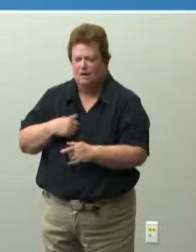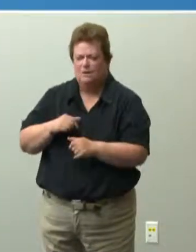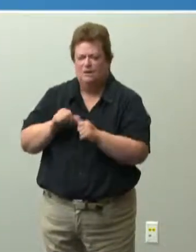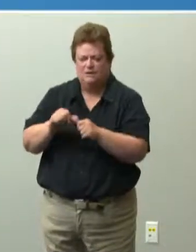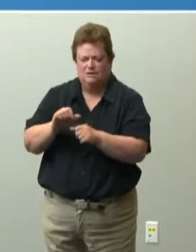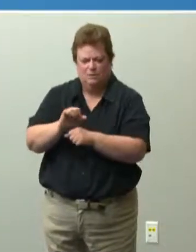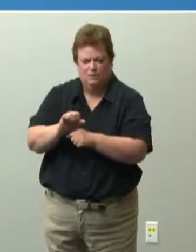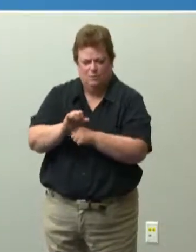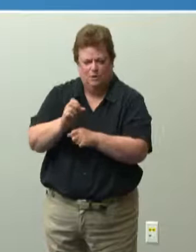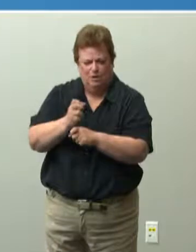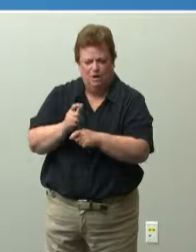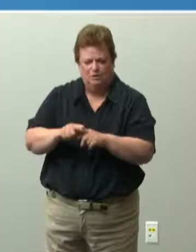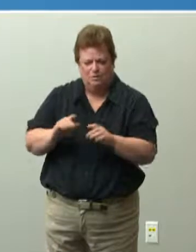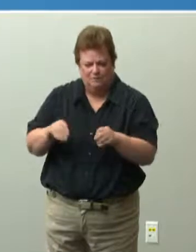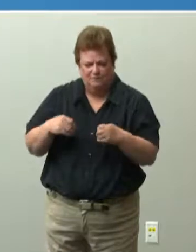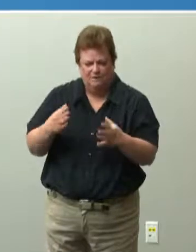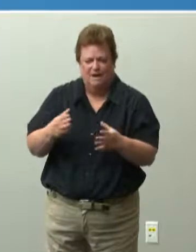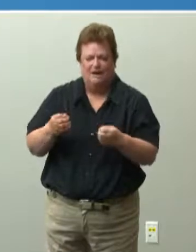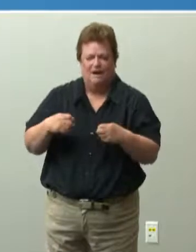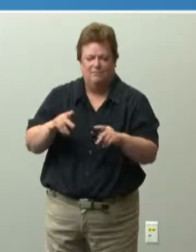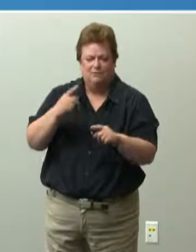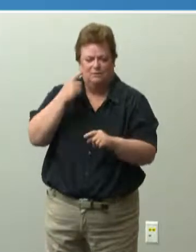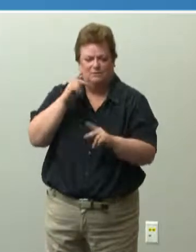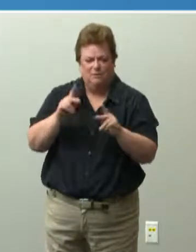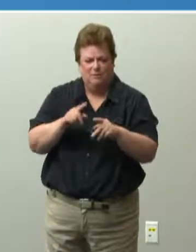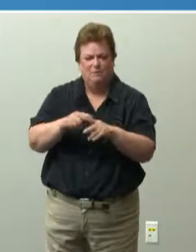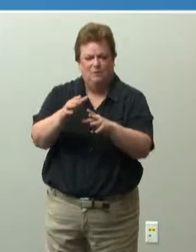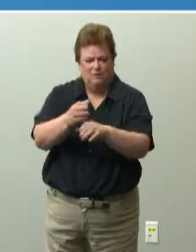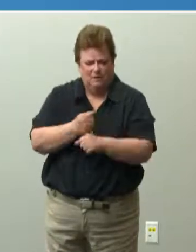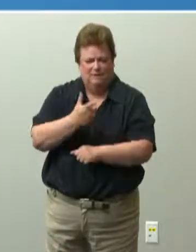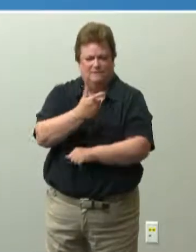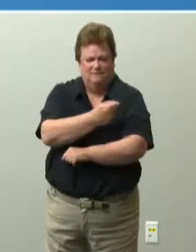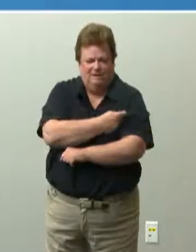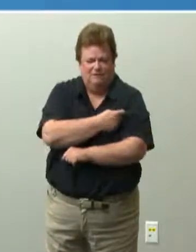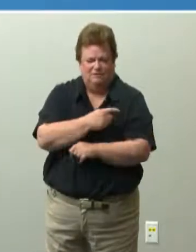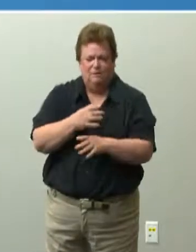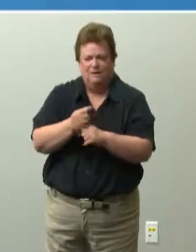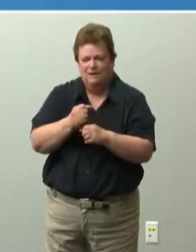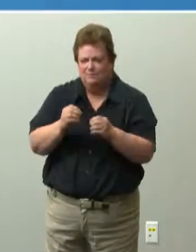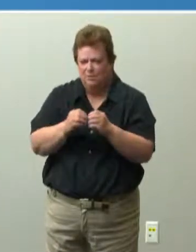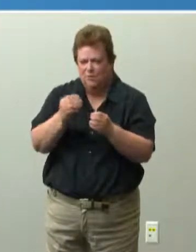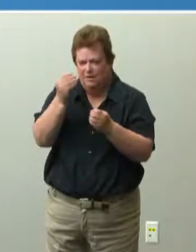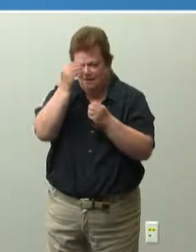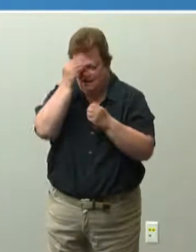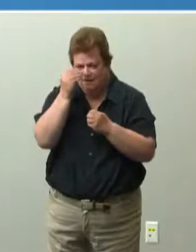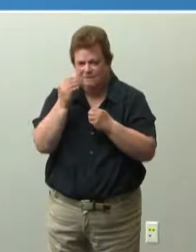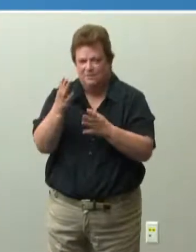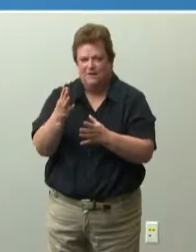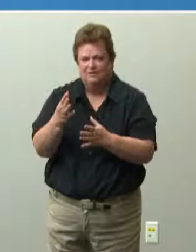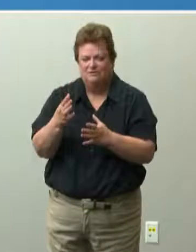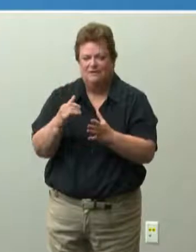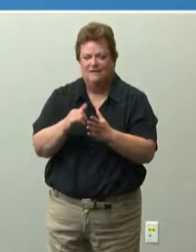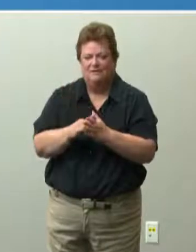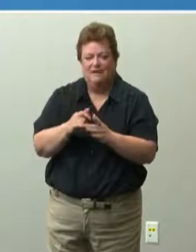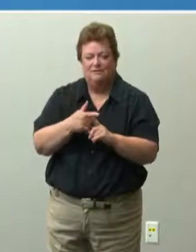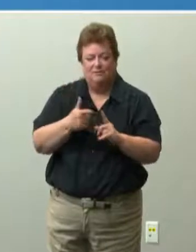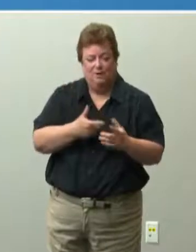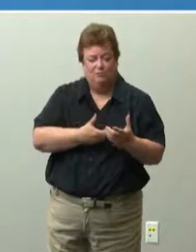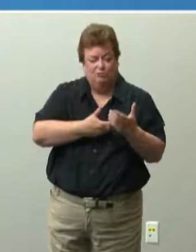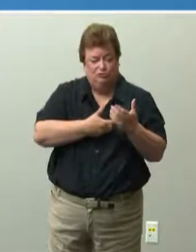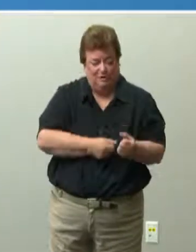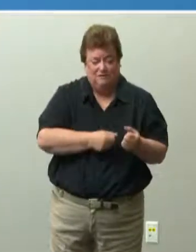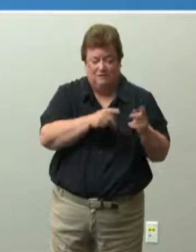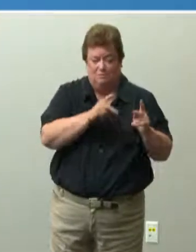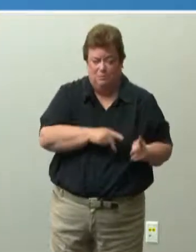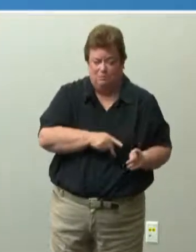provide opportunities for folks to be vaccinated and to get more information that is from a trusted source and